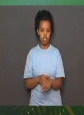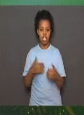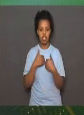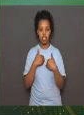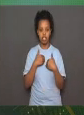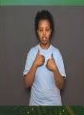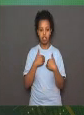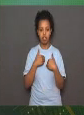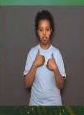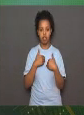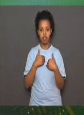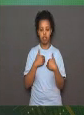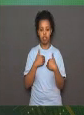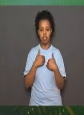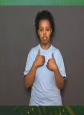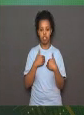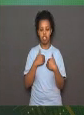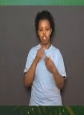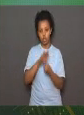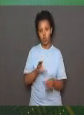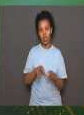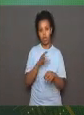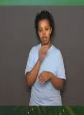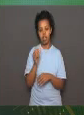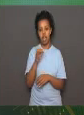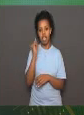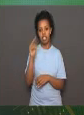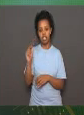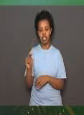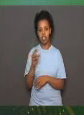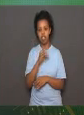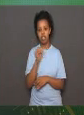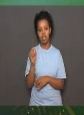animals, instincts, and imprinting.